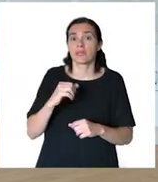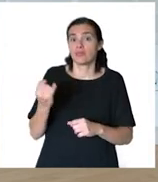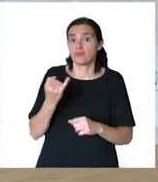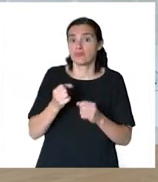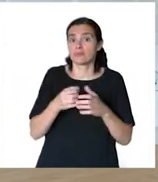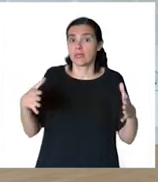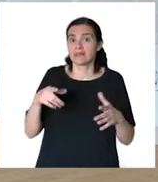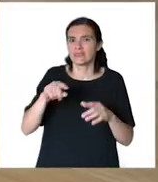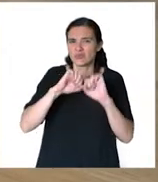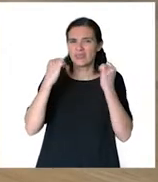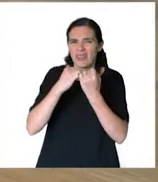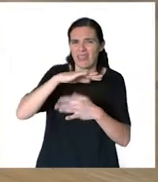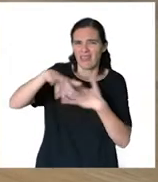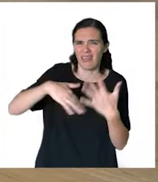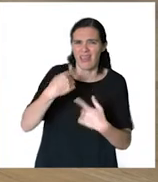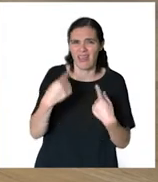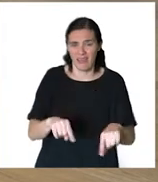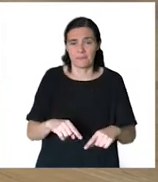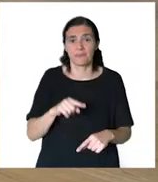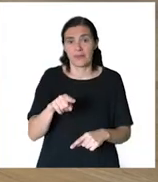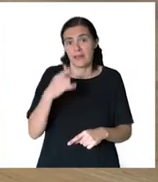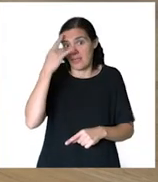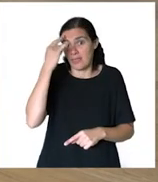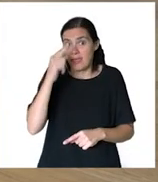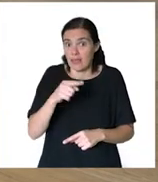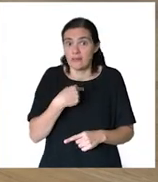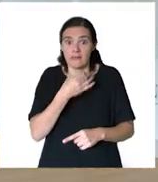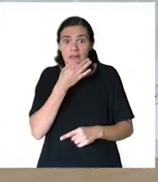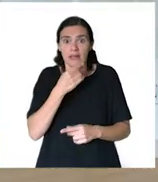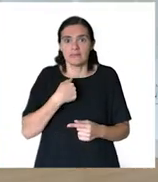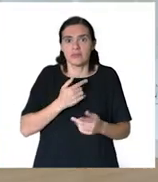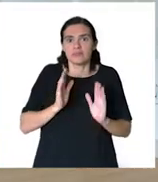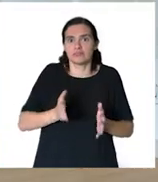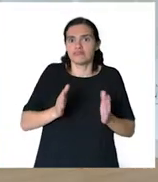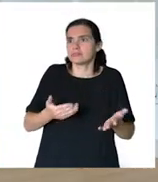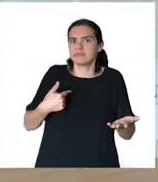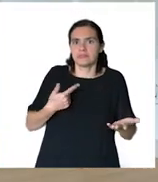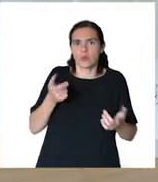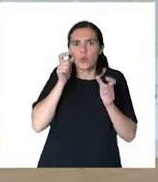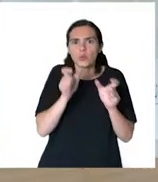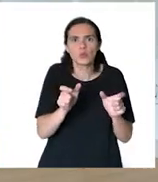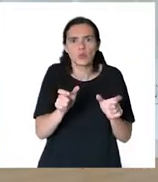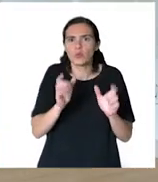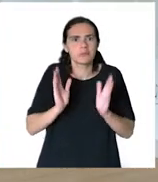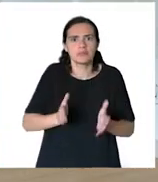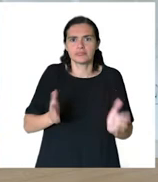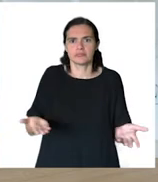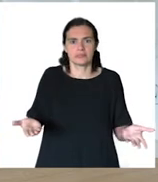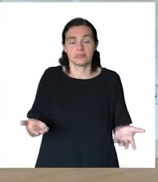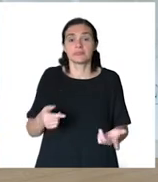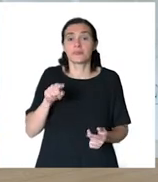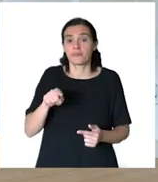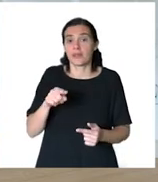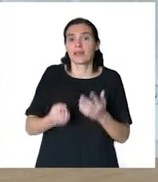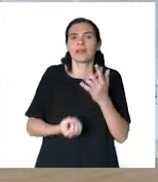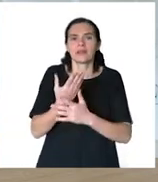mass incorporation in society. It's also a very utopian idea, that maybe we don't need this kind of control. Actually, she